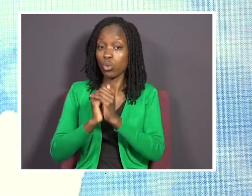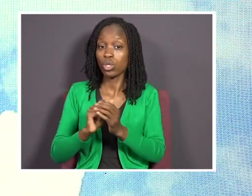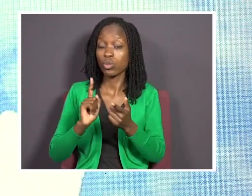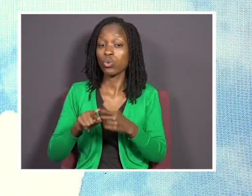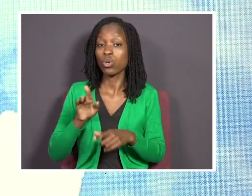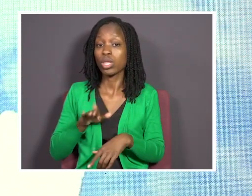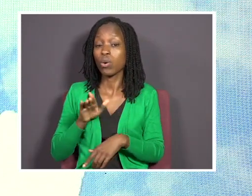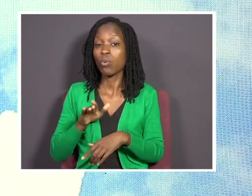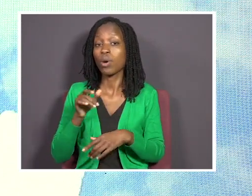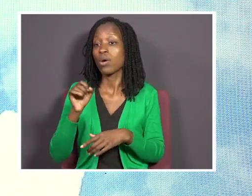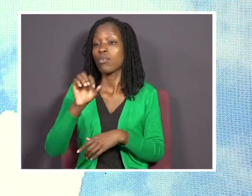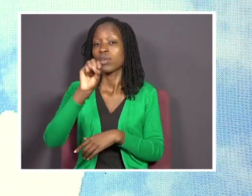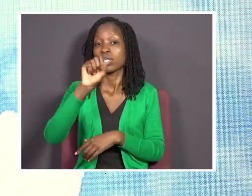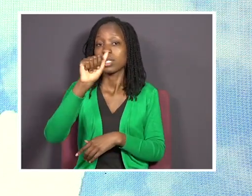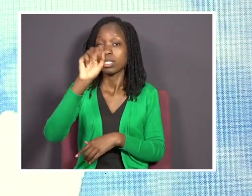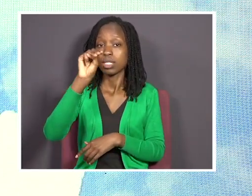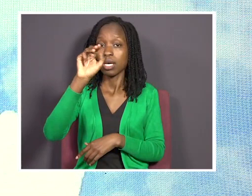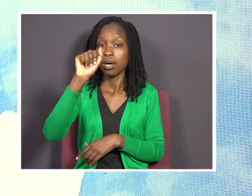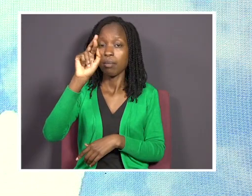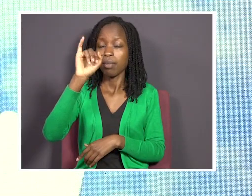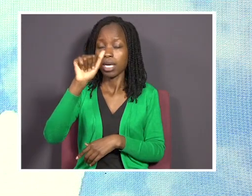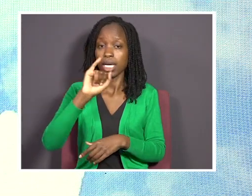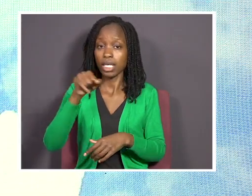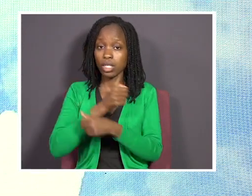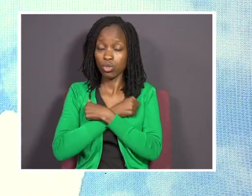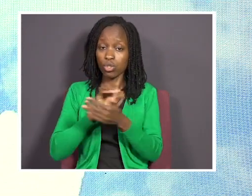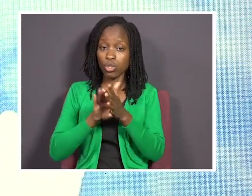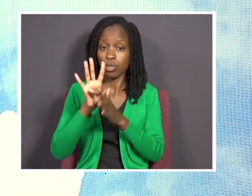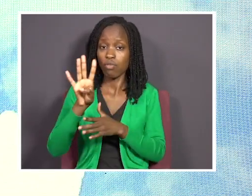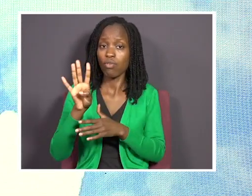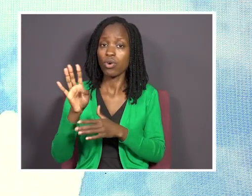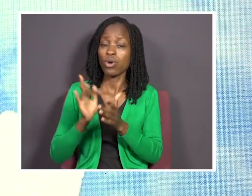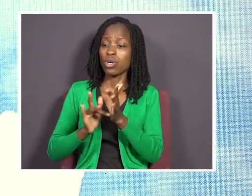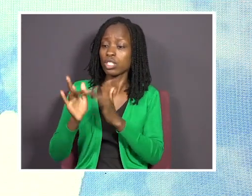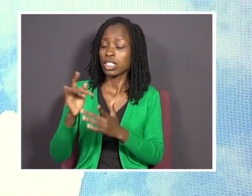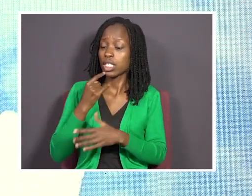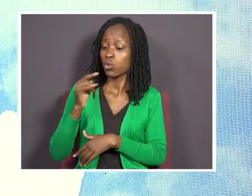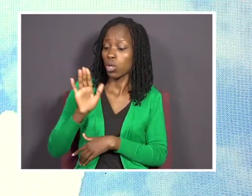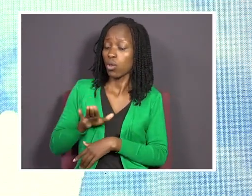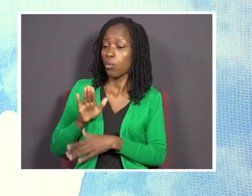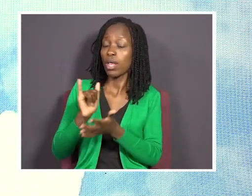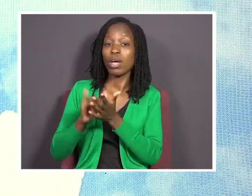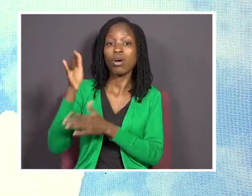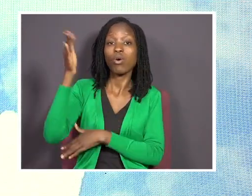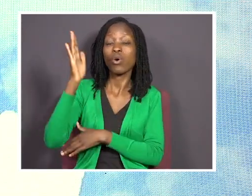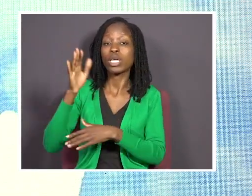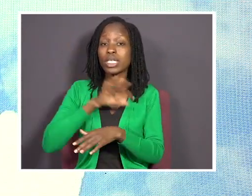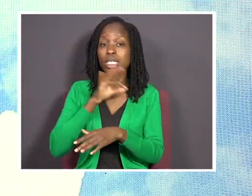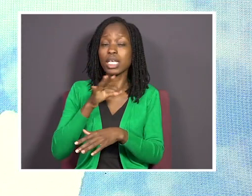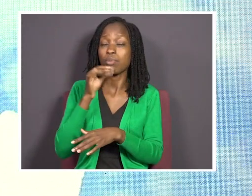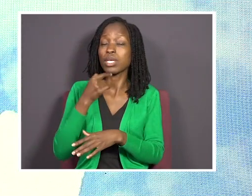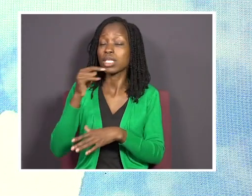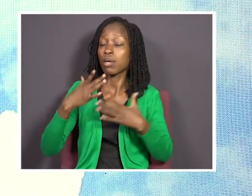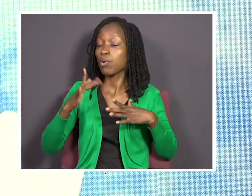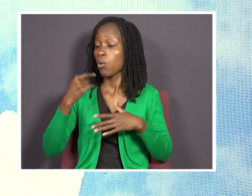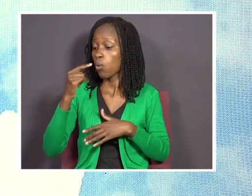woman of Samaria in John chapter 4, he said that God is spirit, and those that worship him must